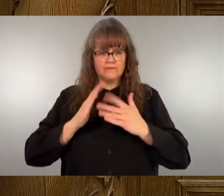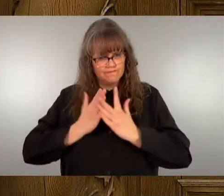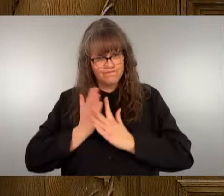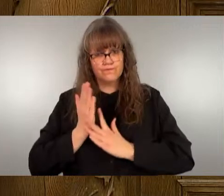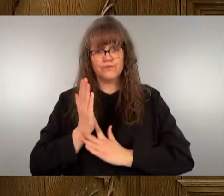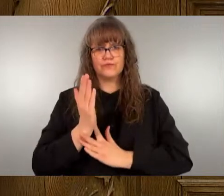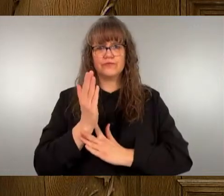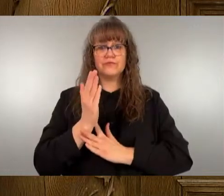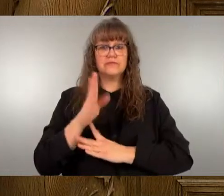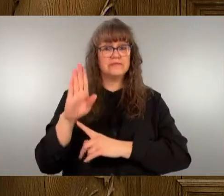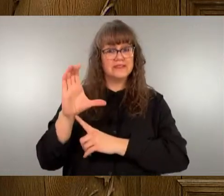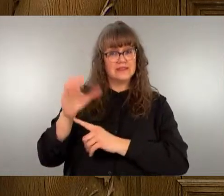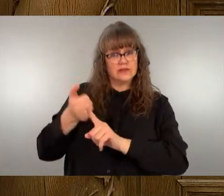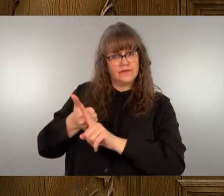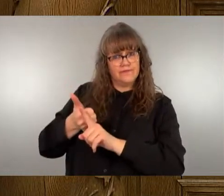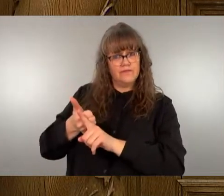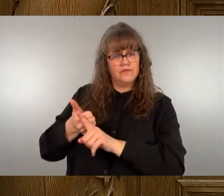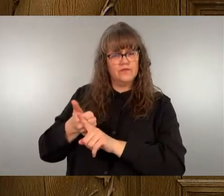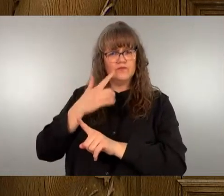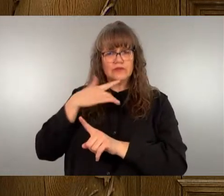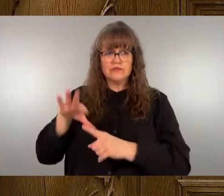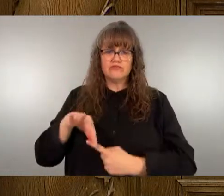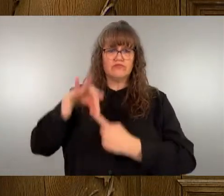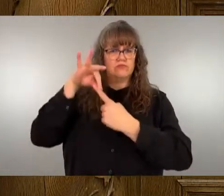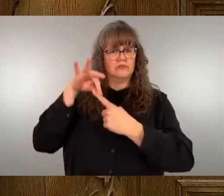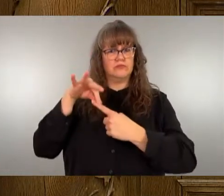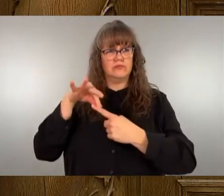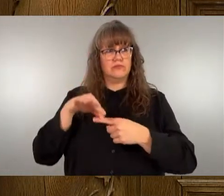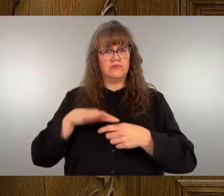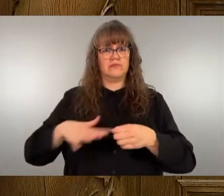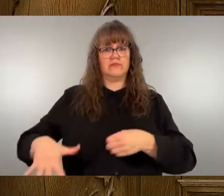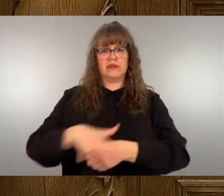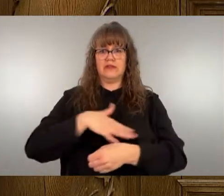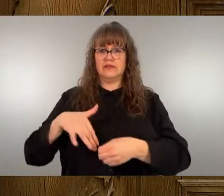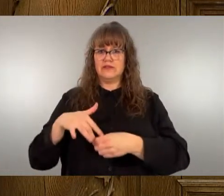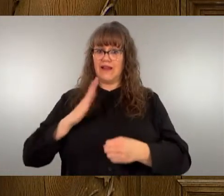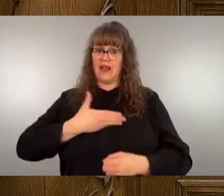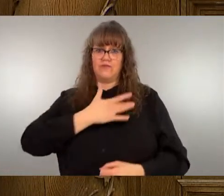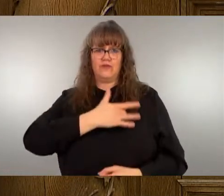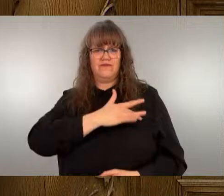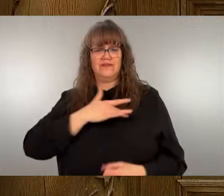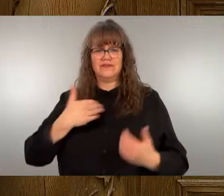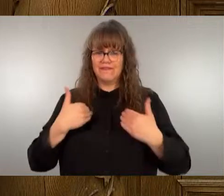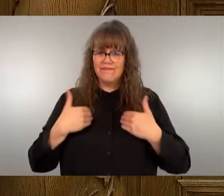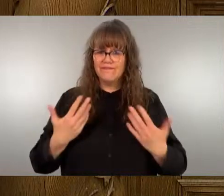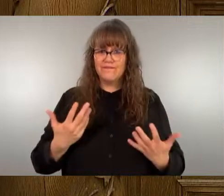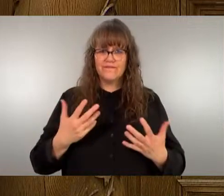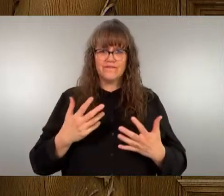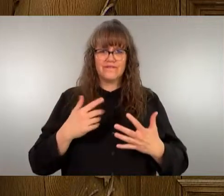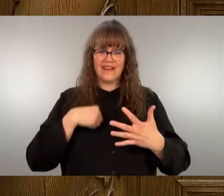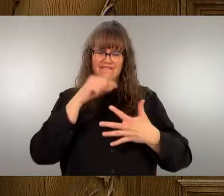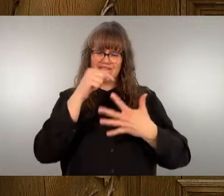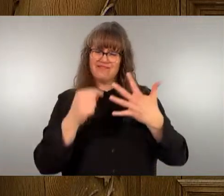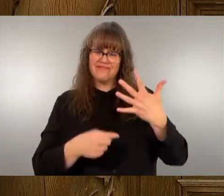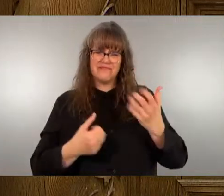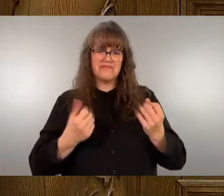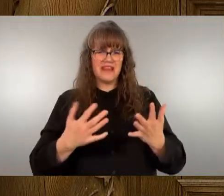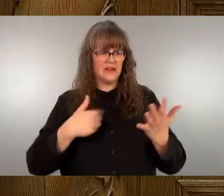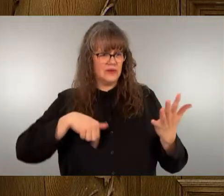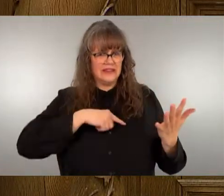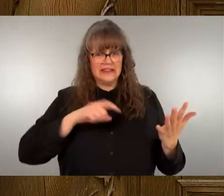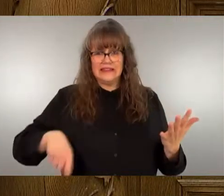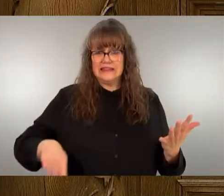place. Our province has everything we need to succeed: a strong economy supported by many different